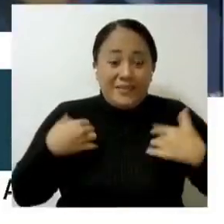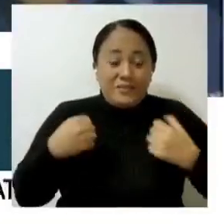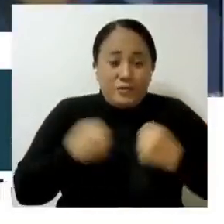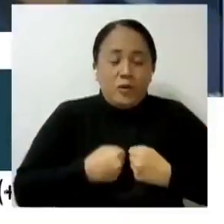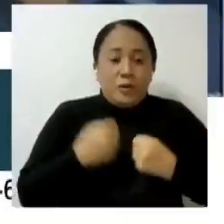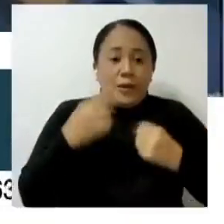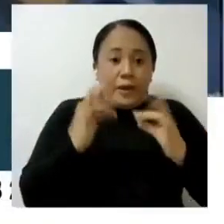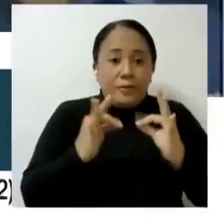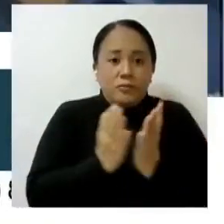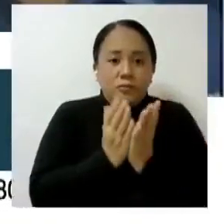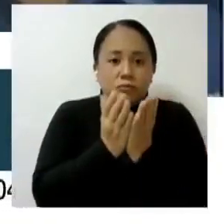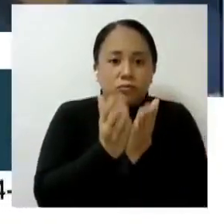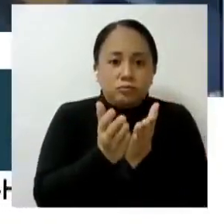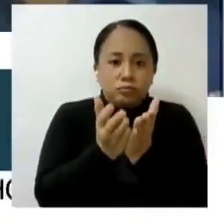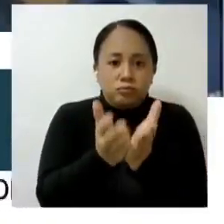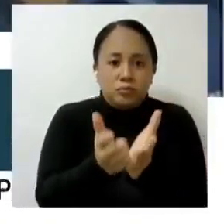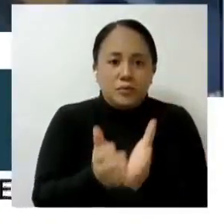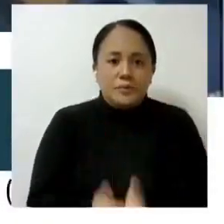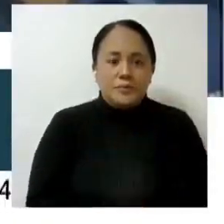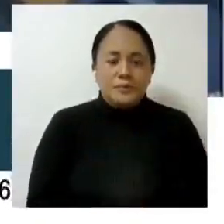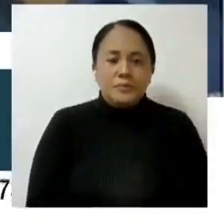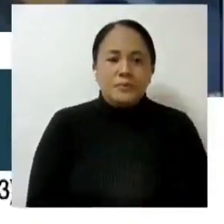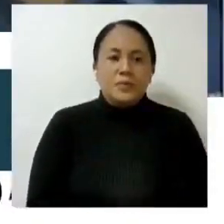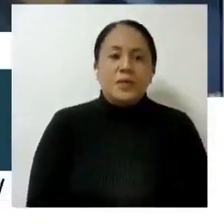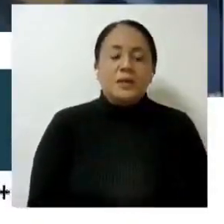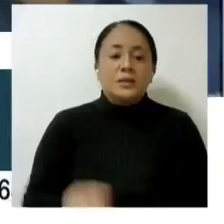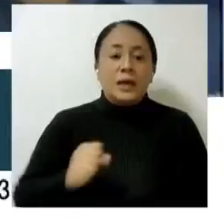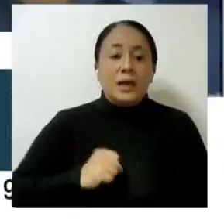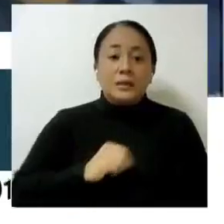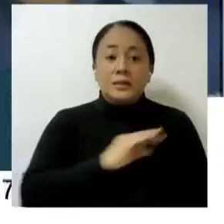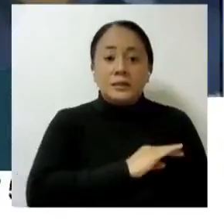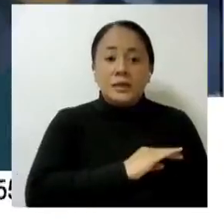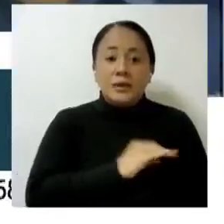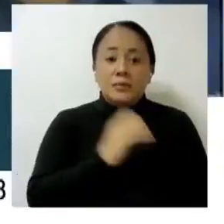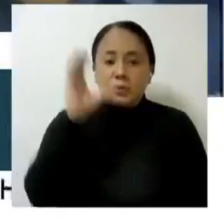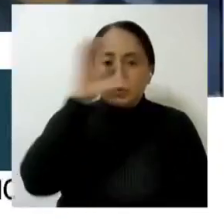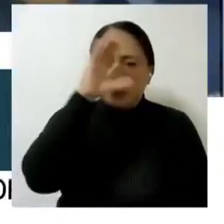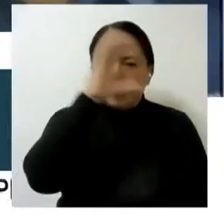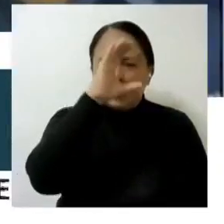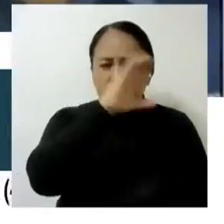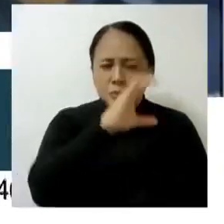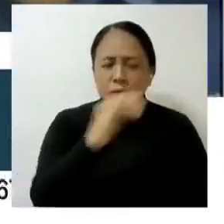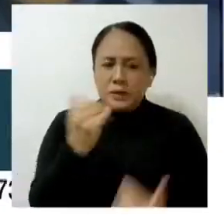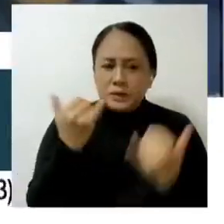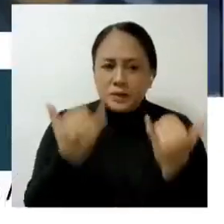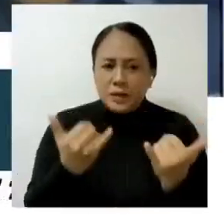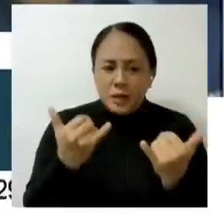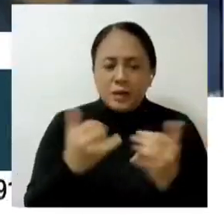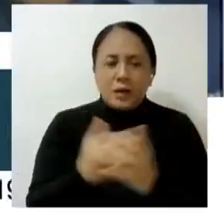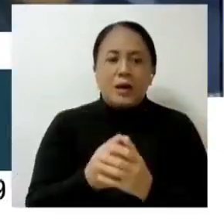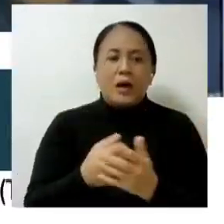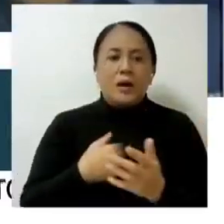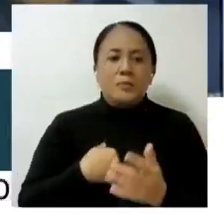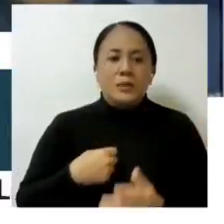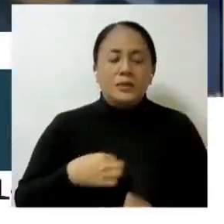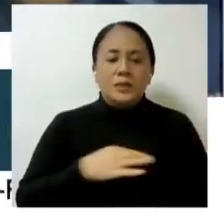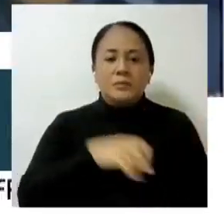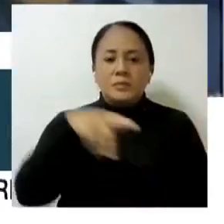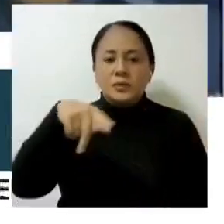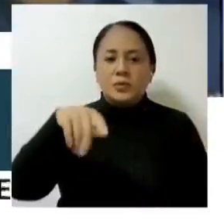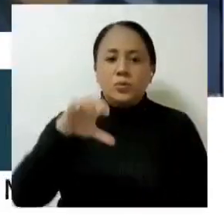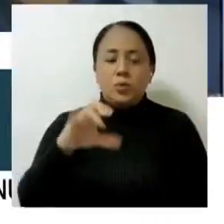hinahanap po sa Talib Island at yung mga personnel naman po ng Philippine Coast Guard ay nasa ilalim din po ng